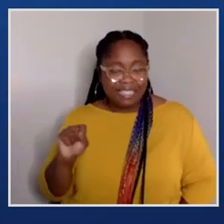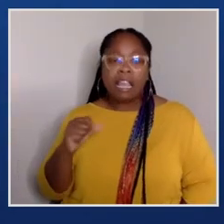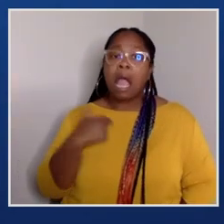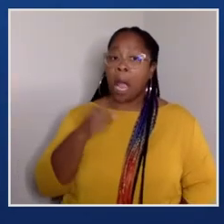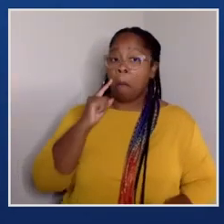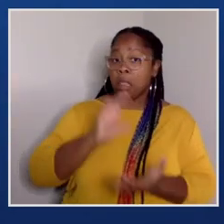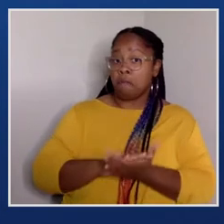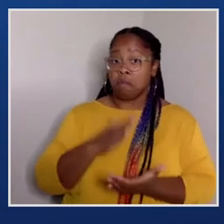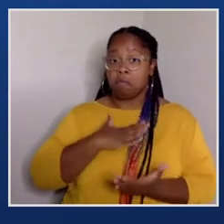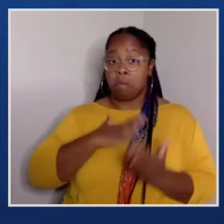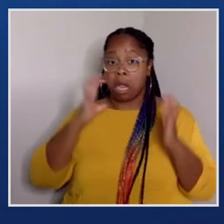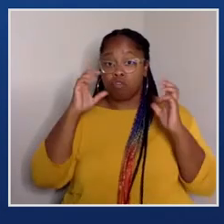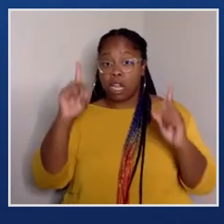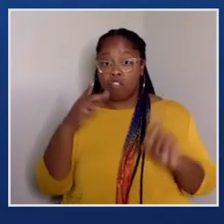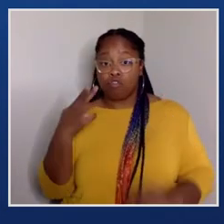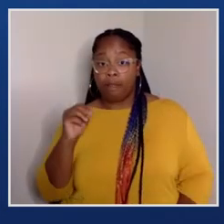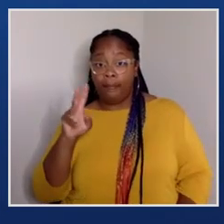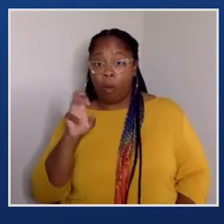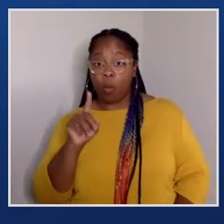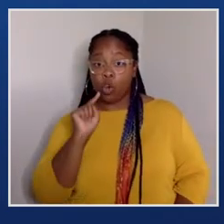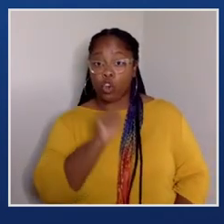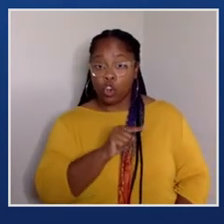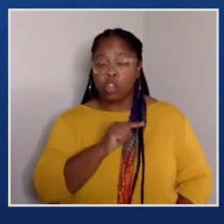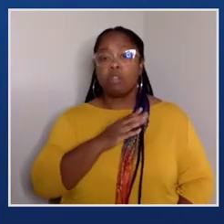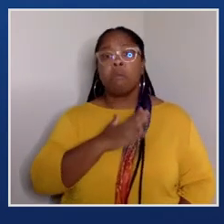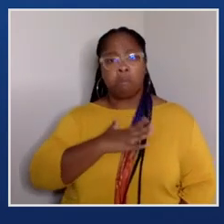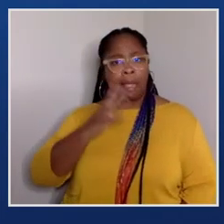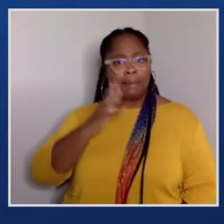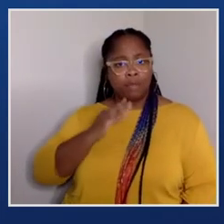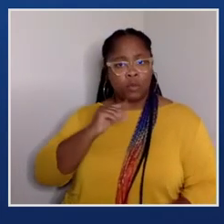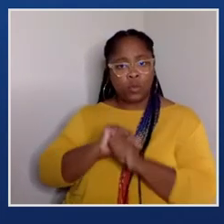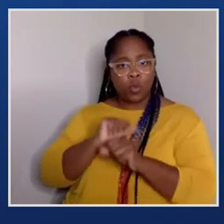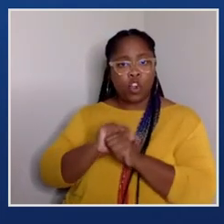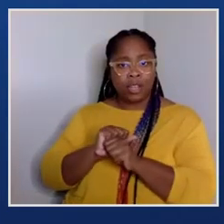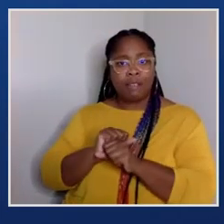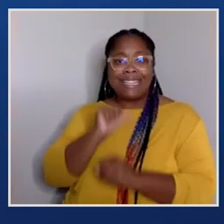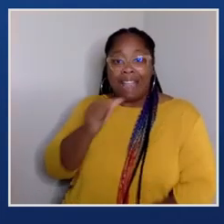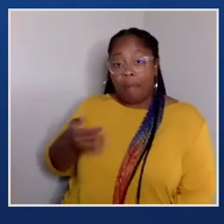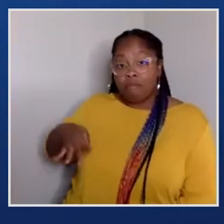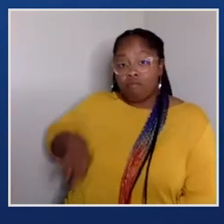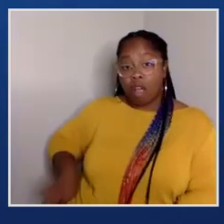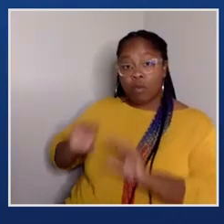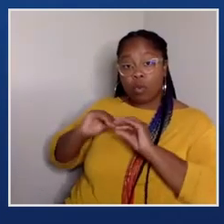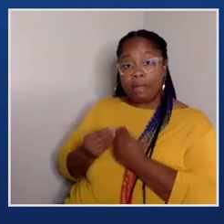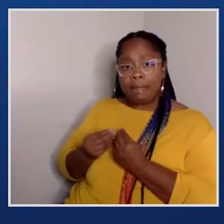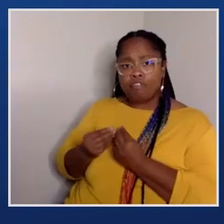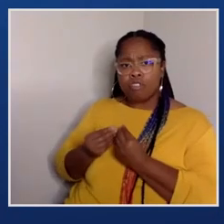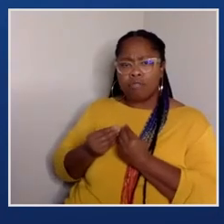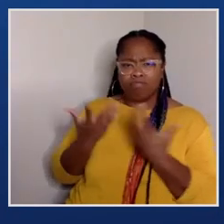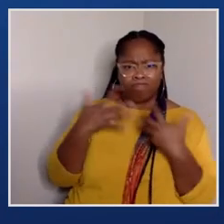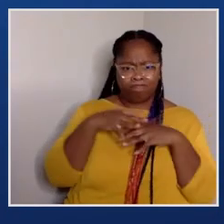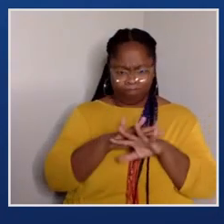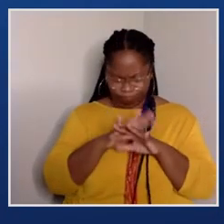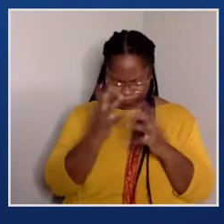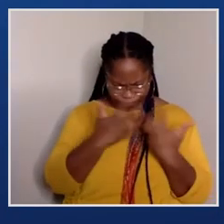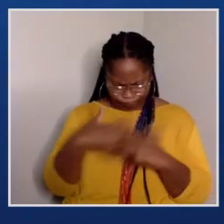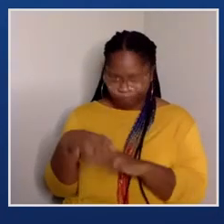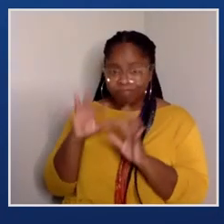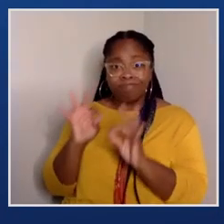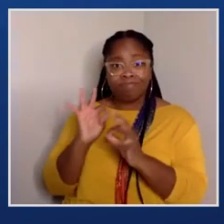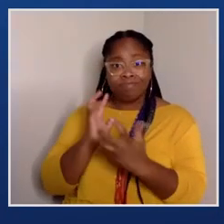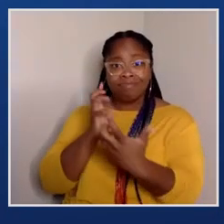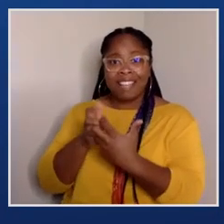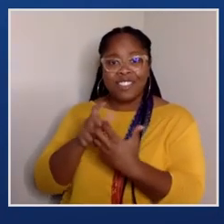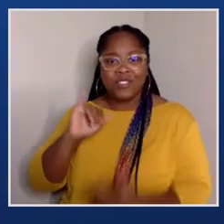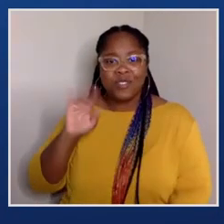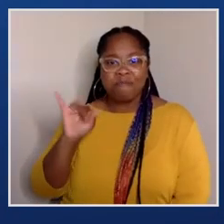my education at Howard University and my experience working in nonprofits perfectly aligned me to be working on the Joe Biden campaign and